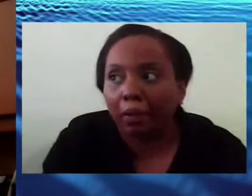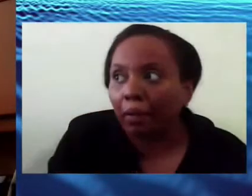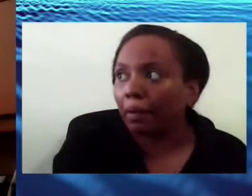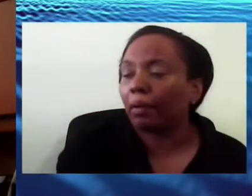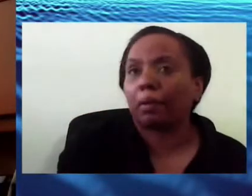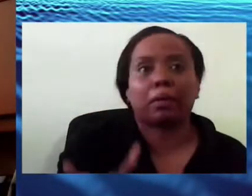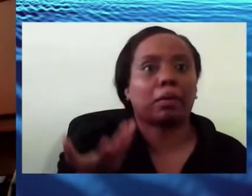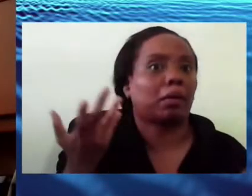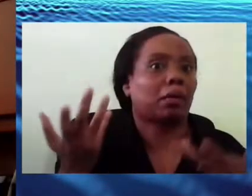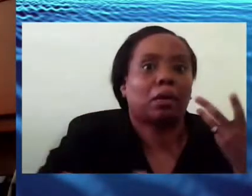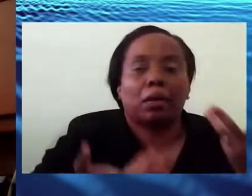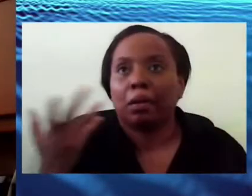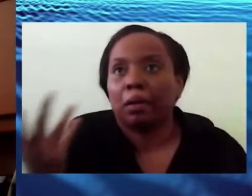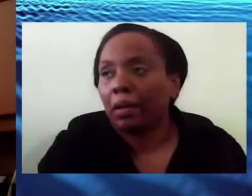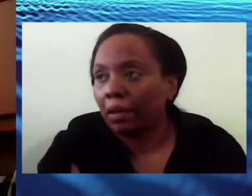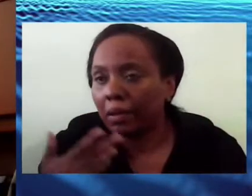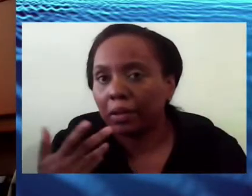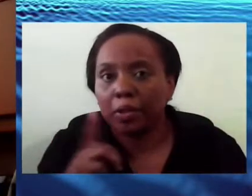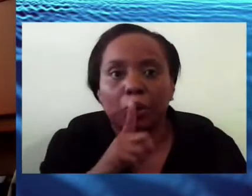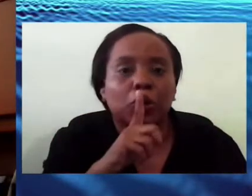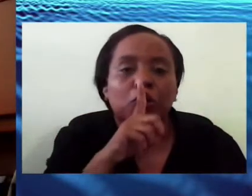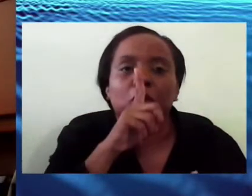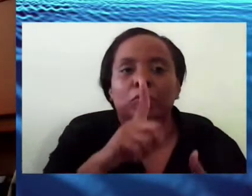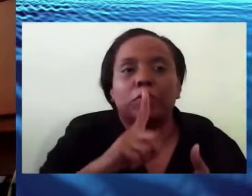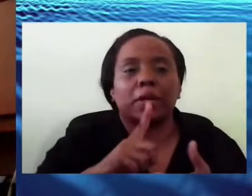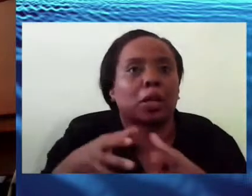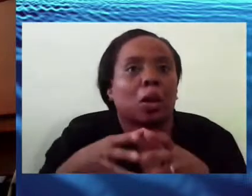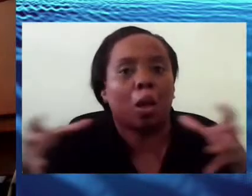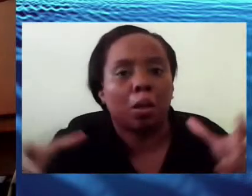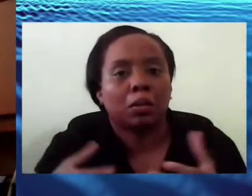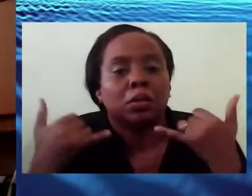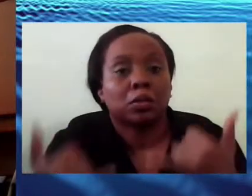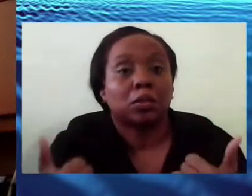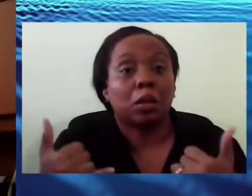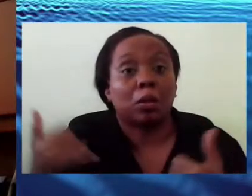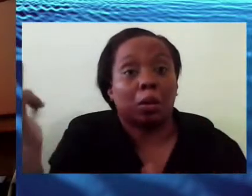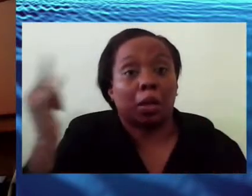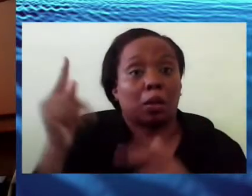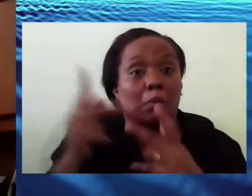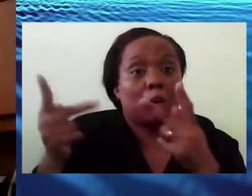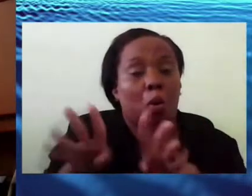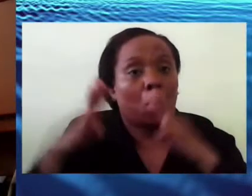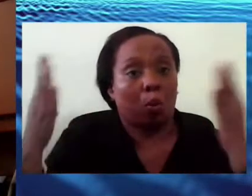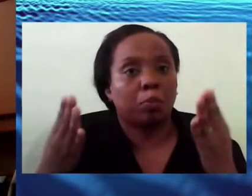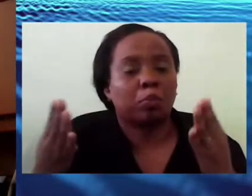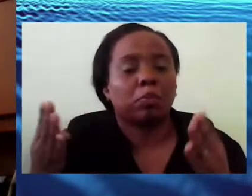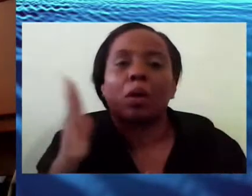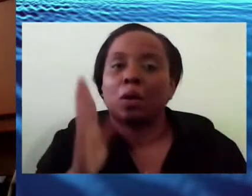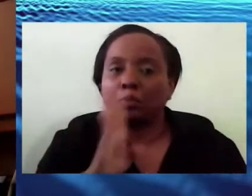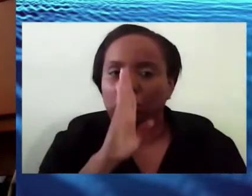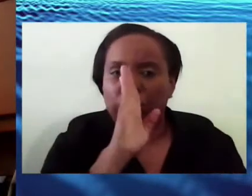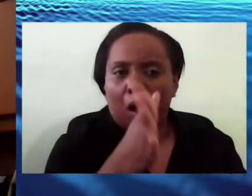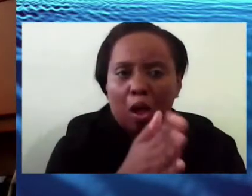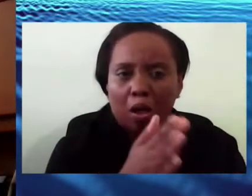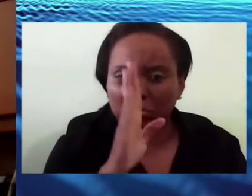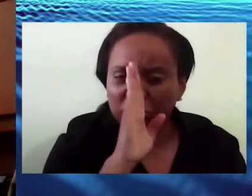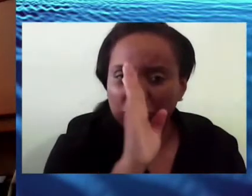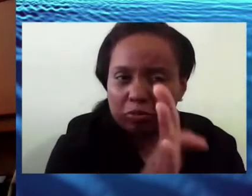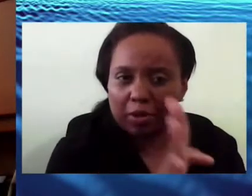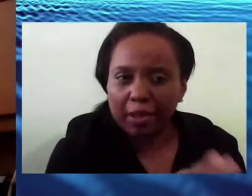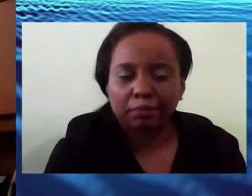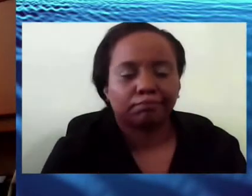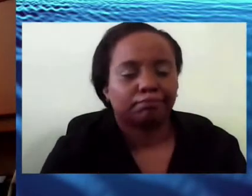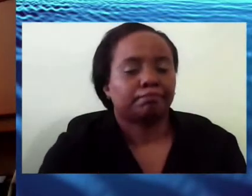full on finalizing the mechanics of that. But now we've actually gotten the airport open, we're going to give it full steam ahead and full